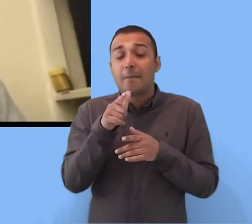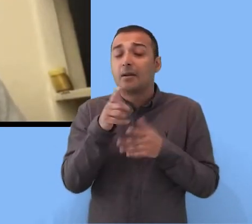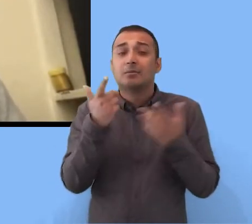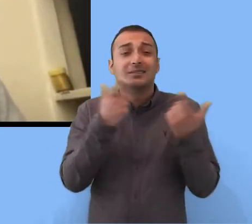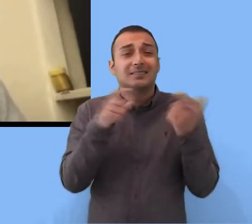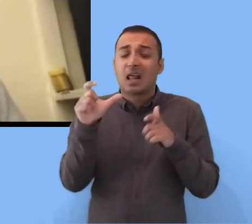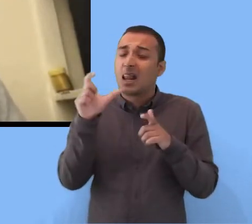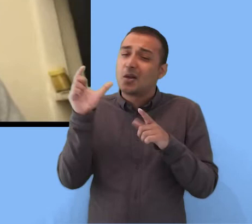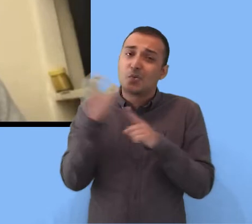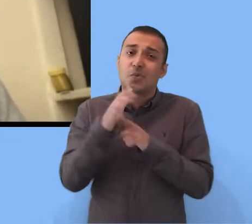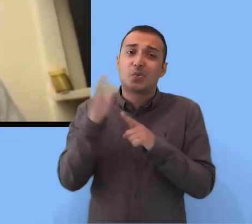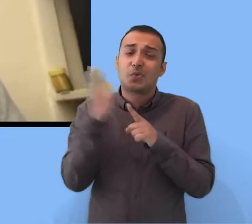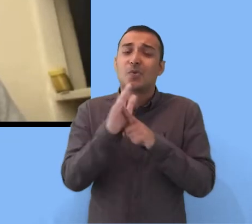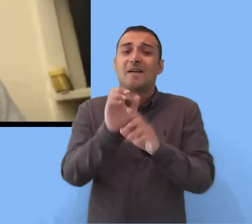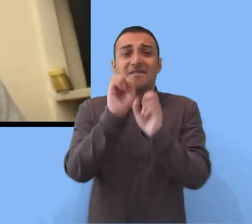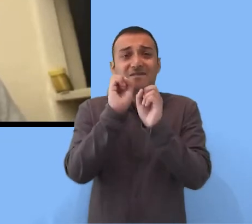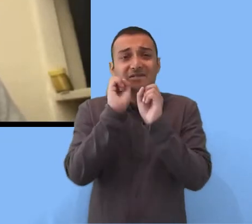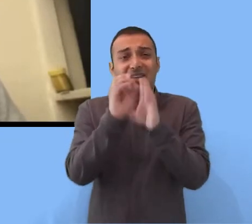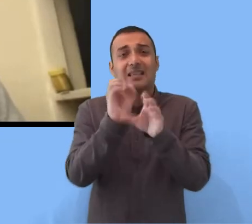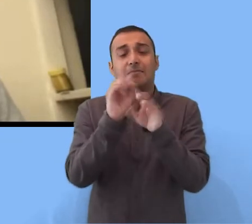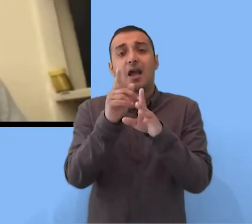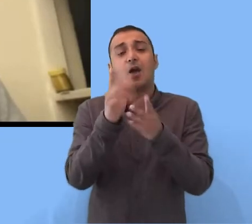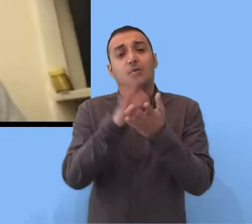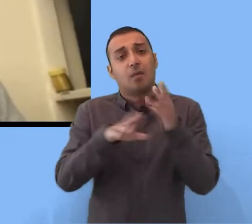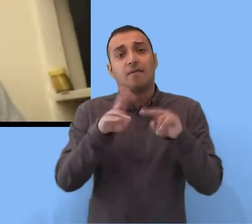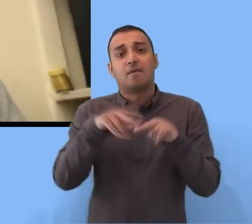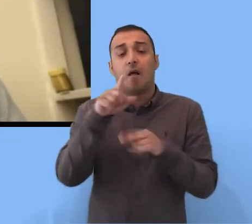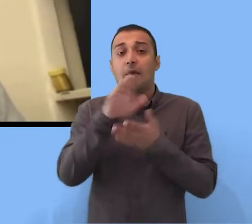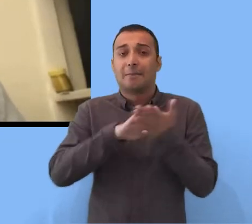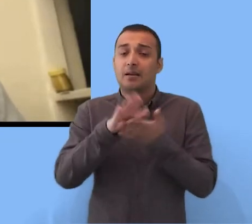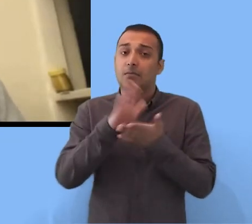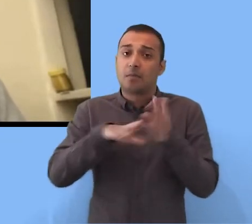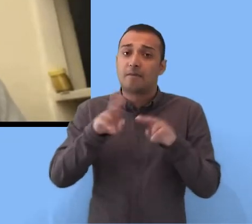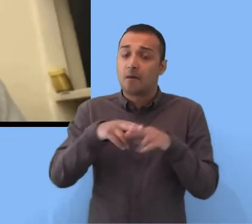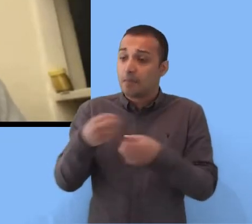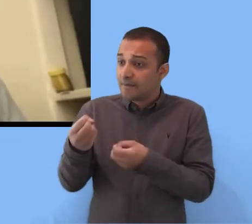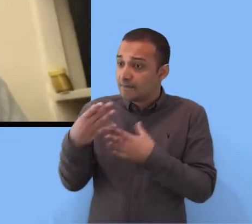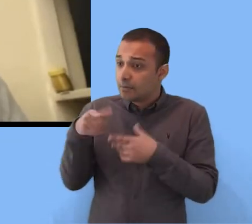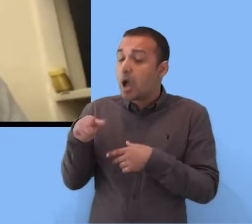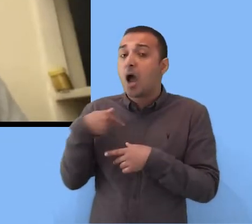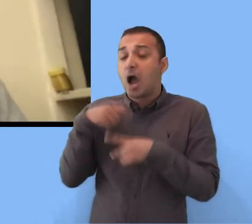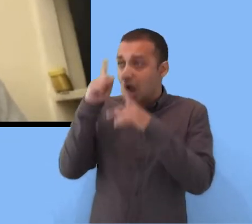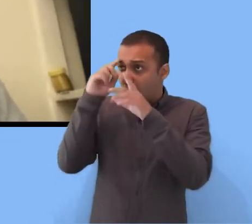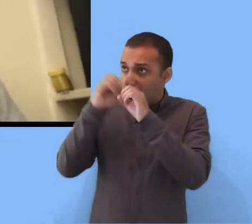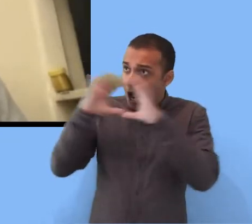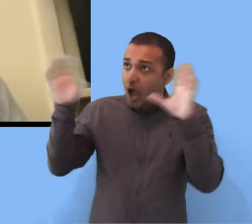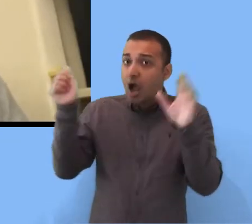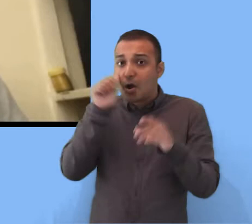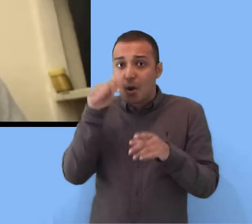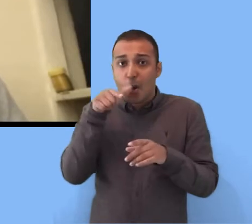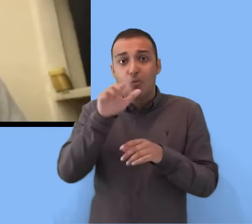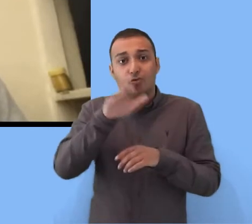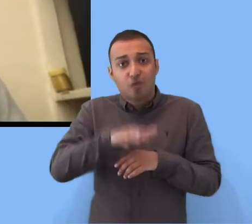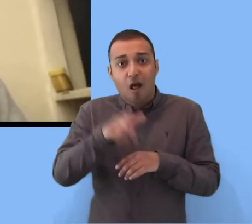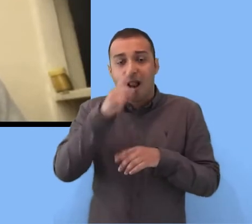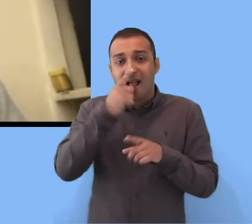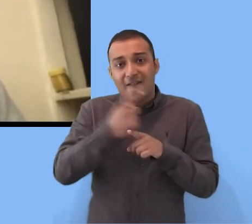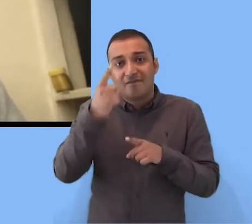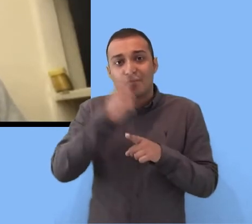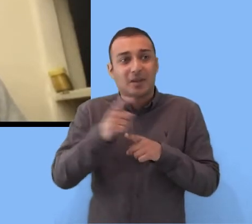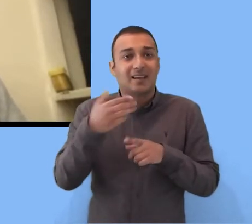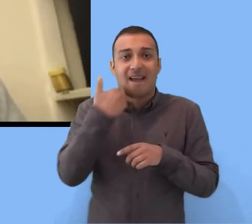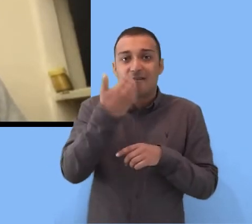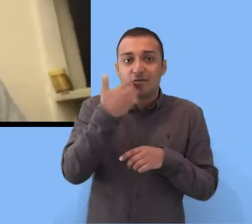to our parents so they know that their child, where their child is at in their learning, what their child's doing doing during the day or during the week or the month and so